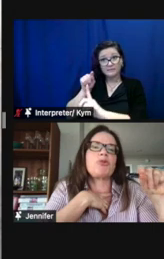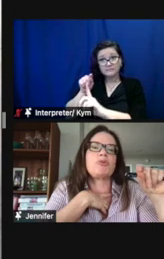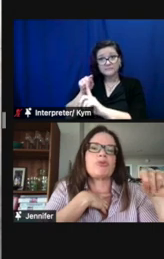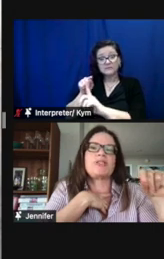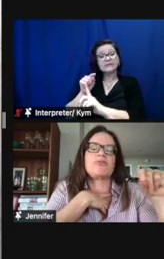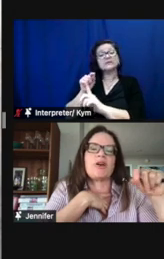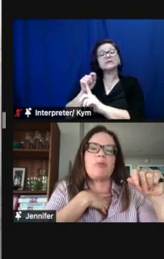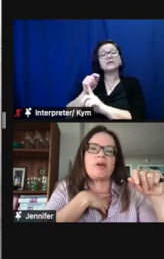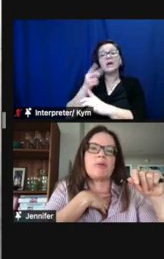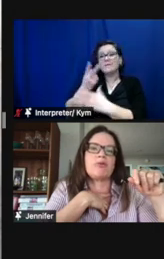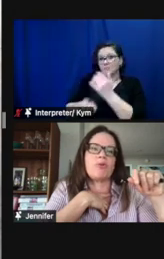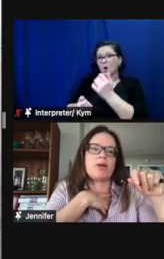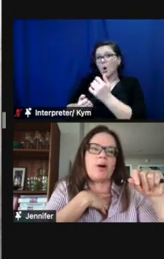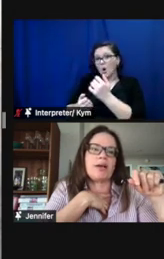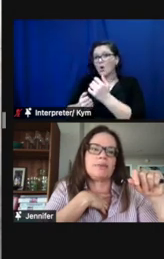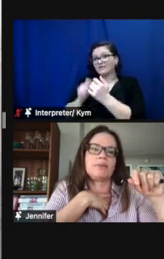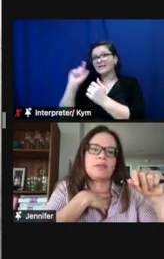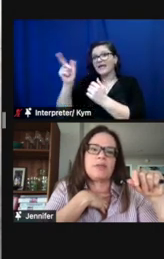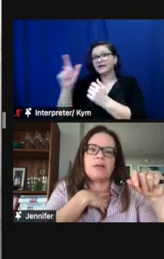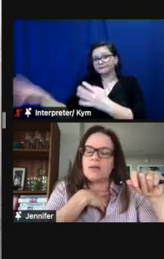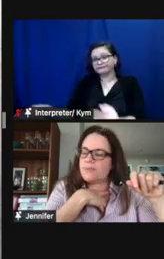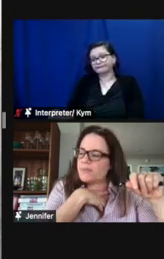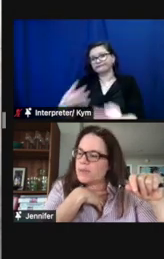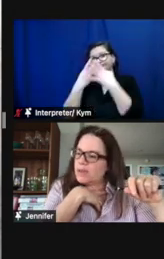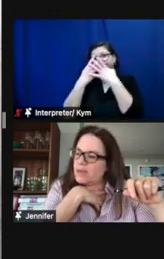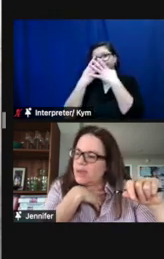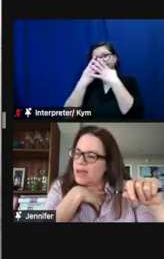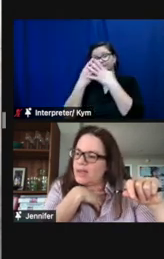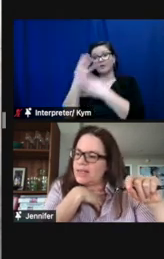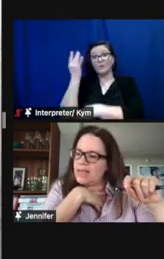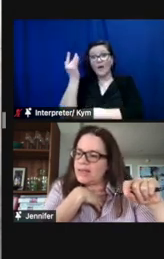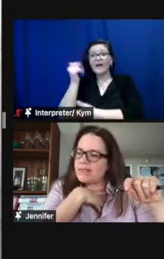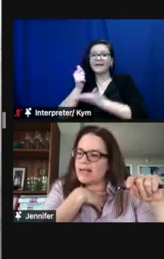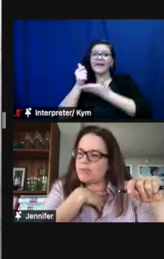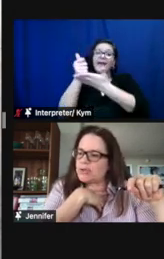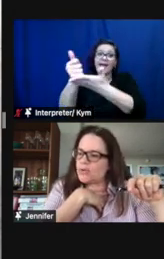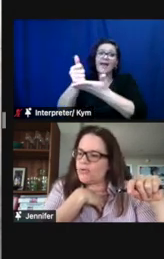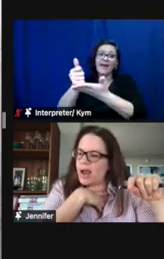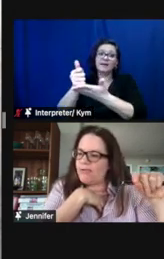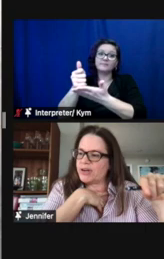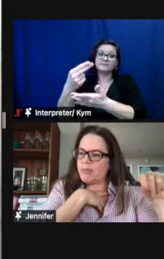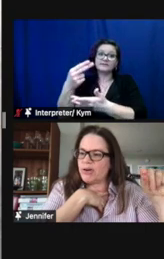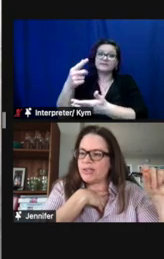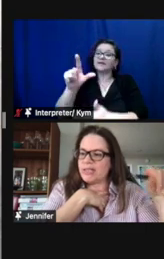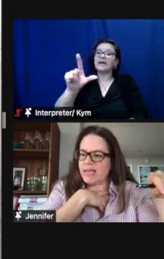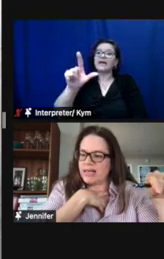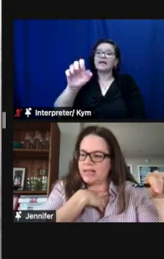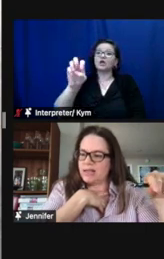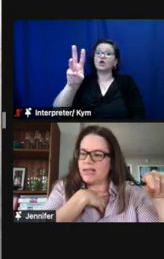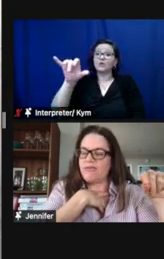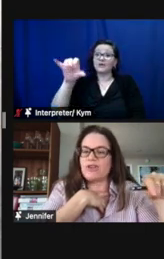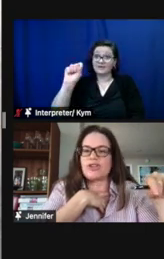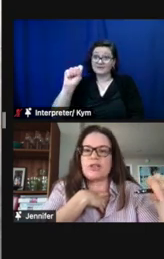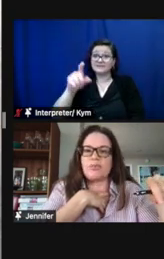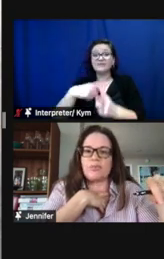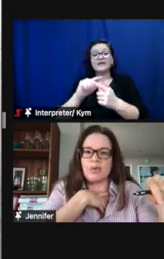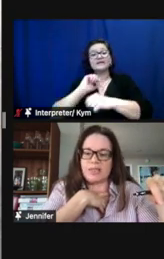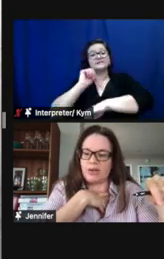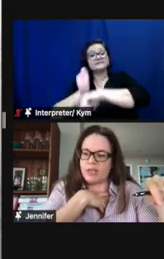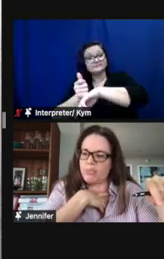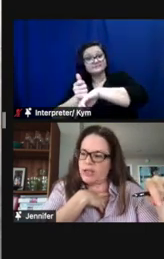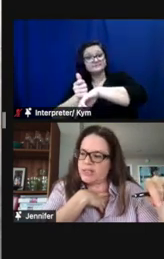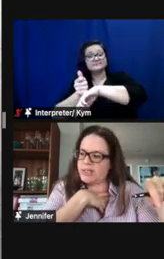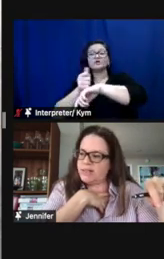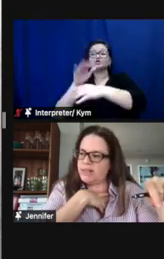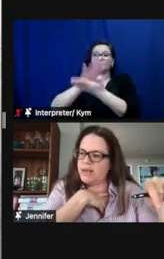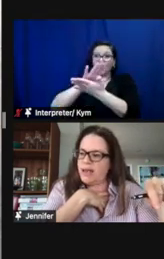they were both put in prison for helping him for quite a while. And then he then set up a school for African Americans in Canada, and he eventually resettled